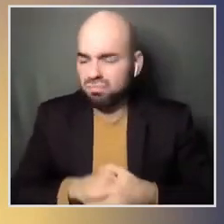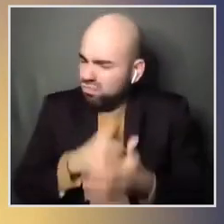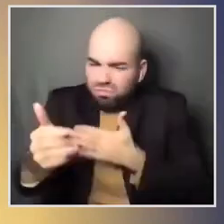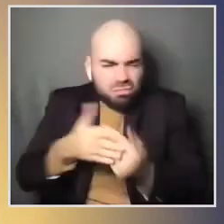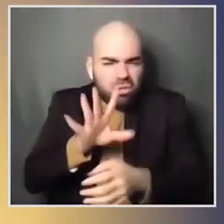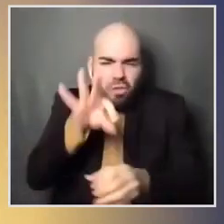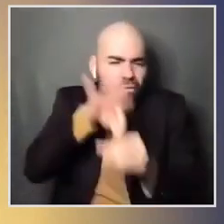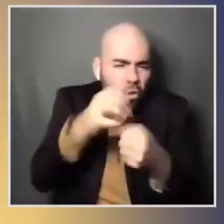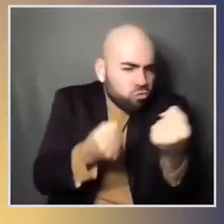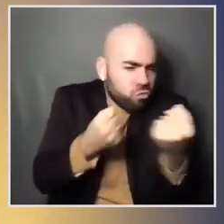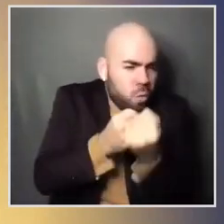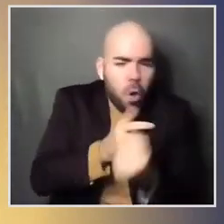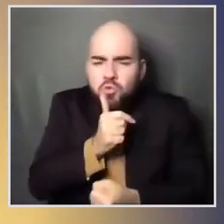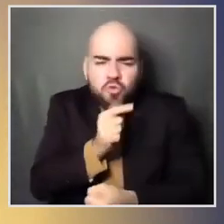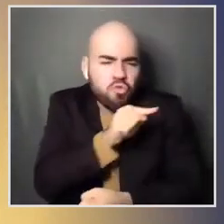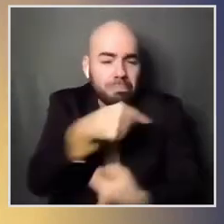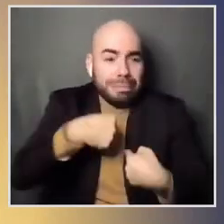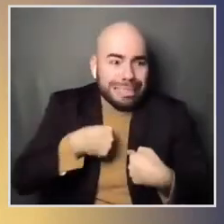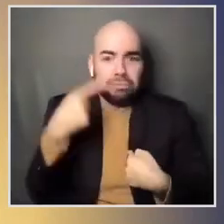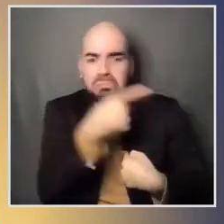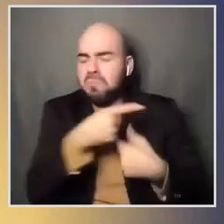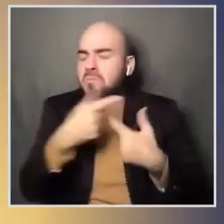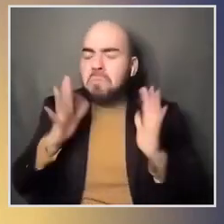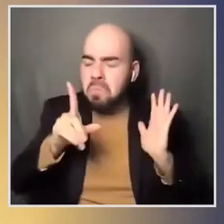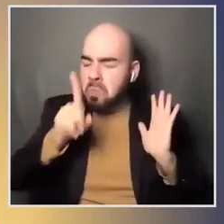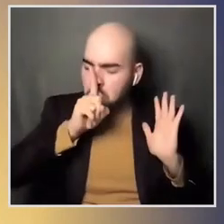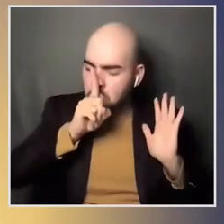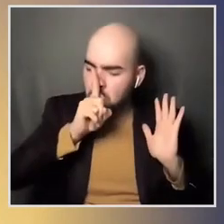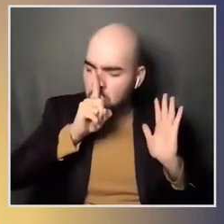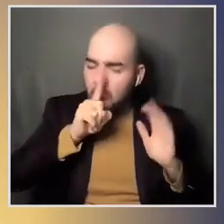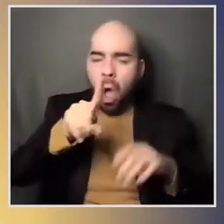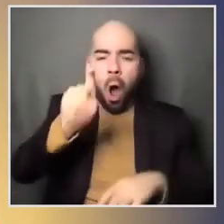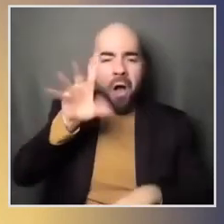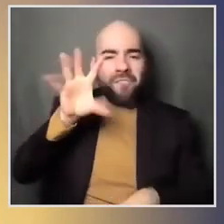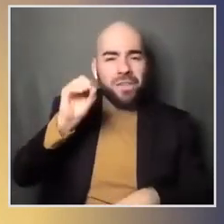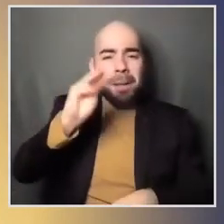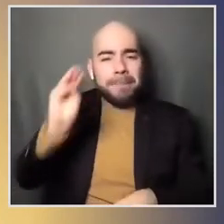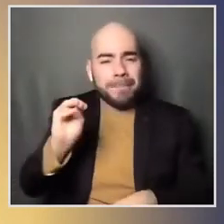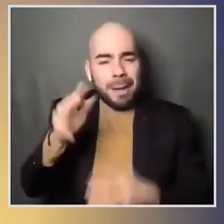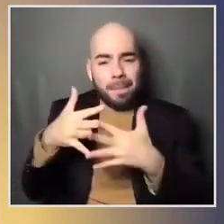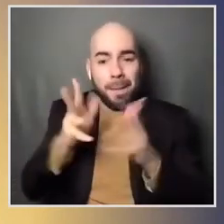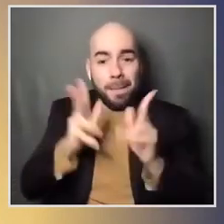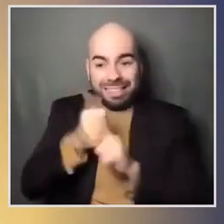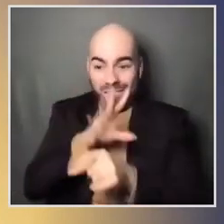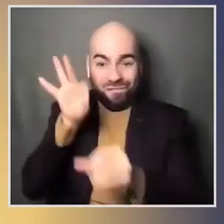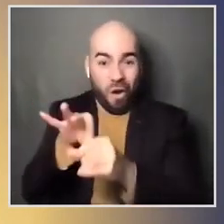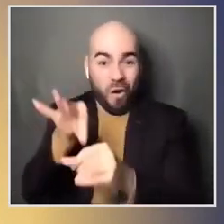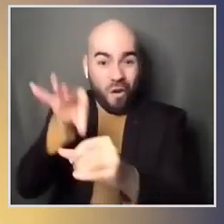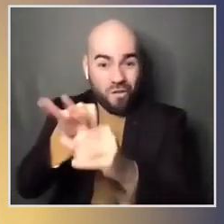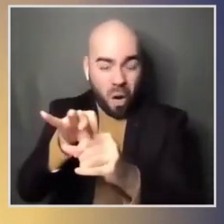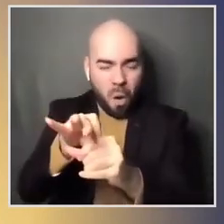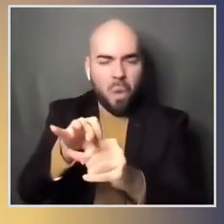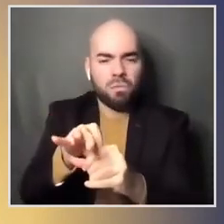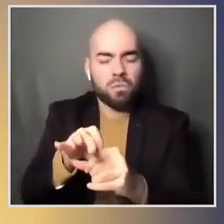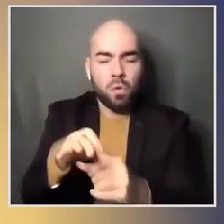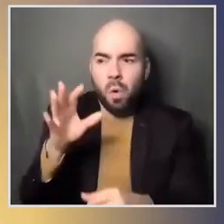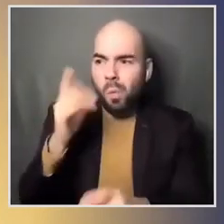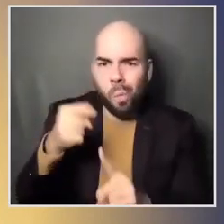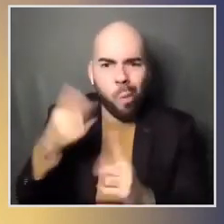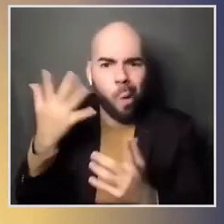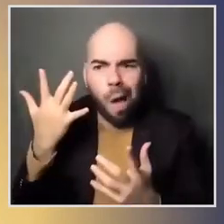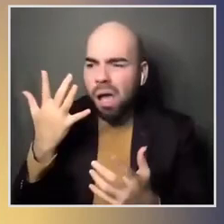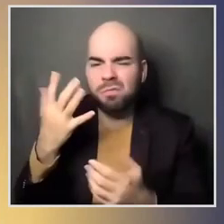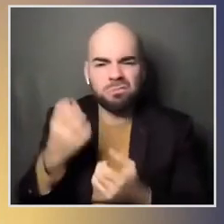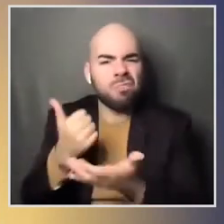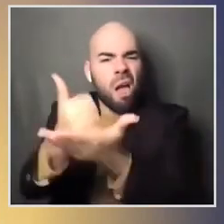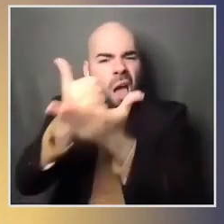almost 150 million Americans who voted, they want to get the vitriol out of our politics. We're certainly not